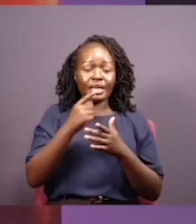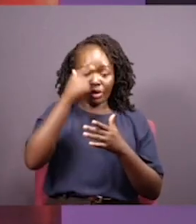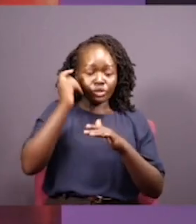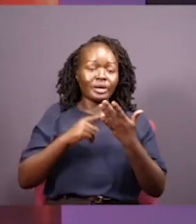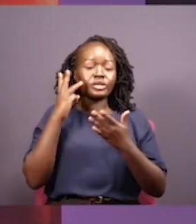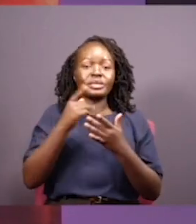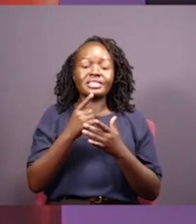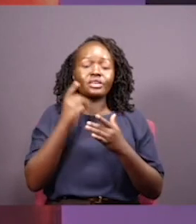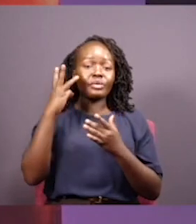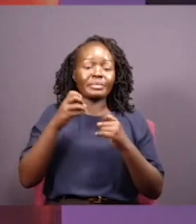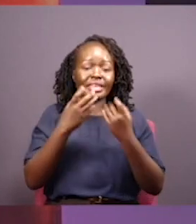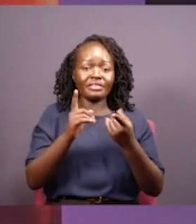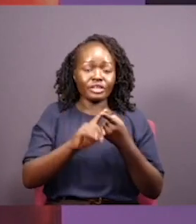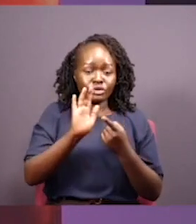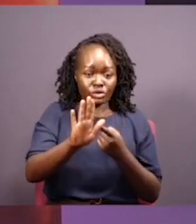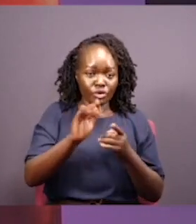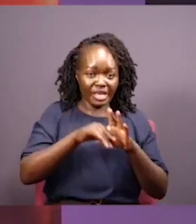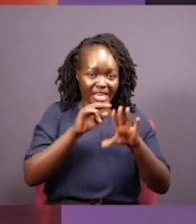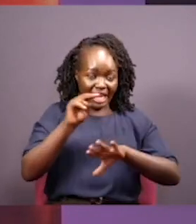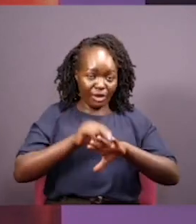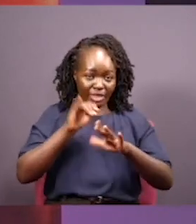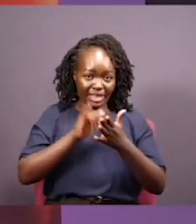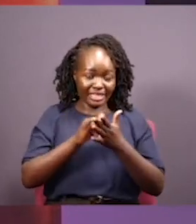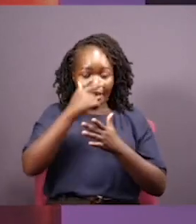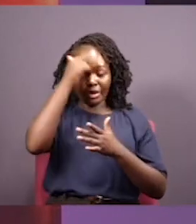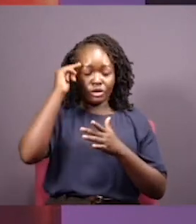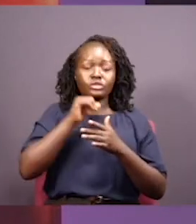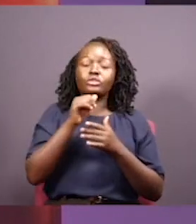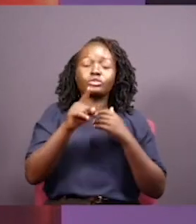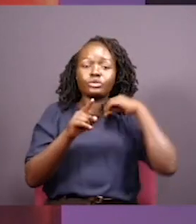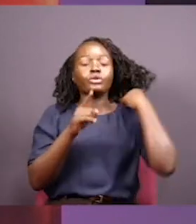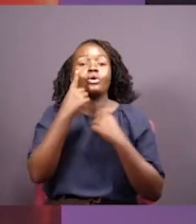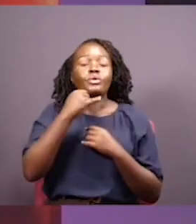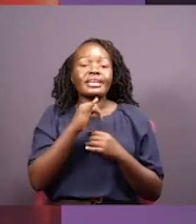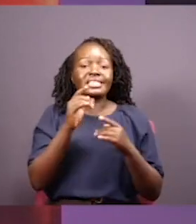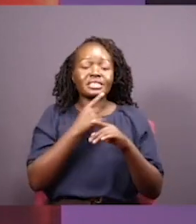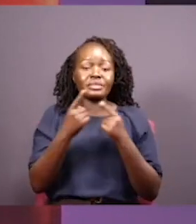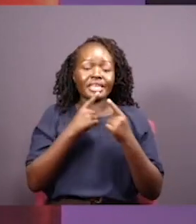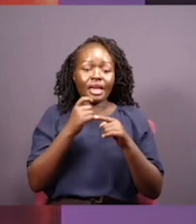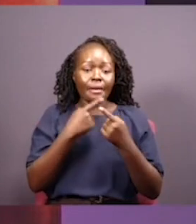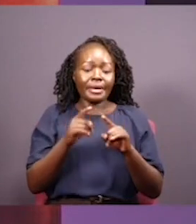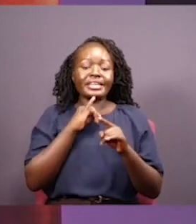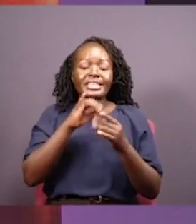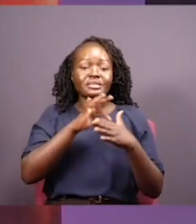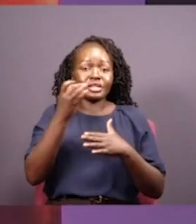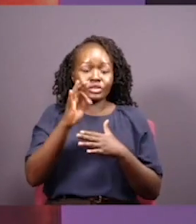you in that hour. For it is not you who are speaking, but it is the Spirit of your Father who is speaking in